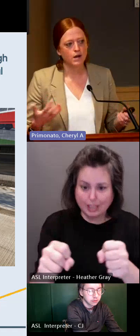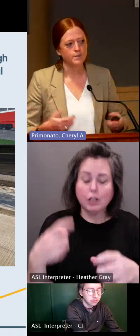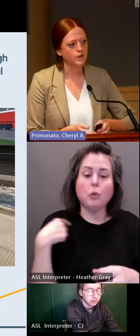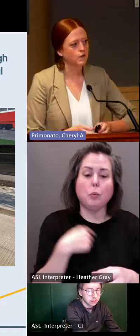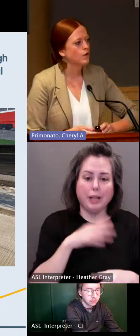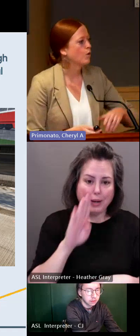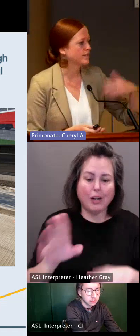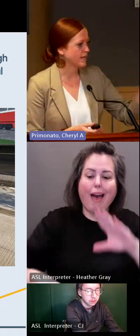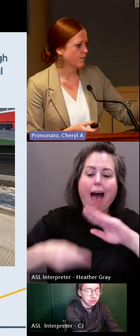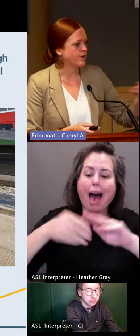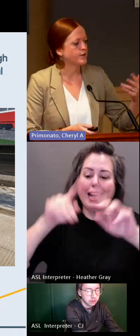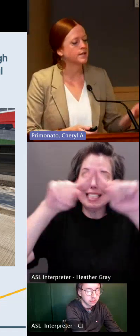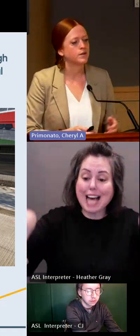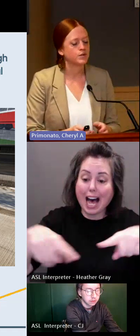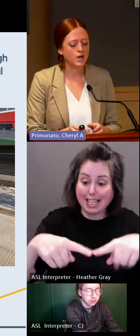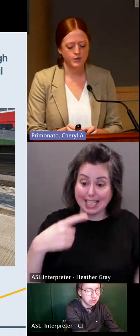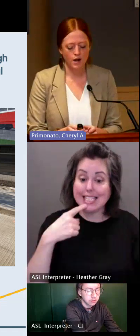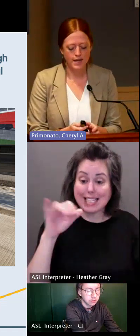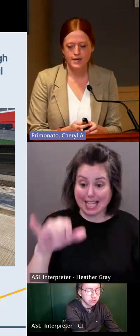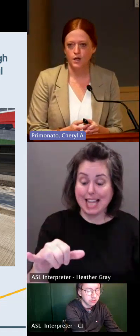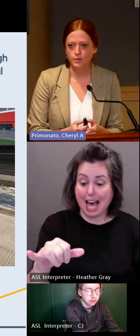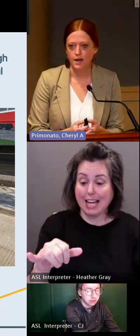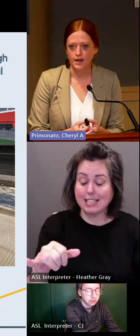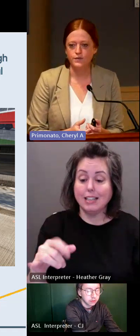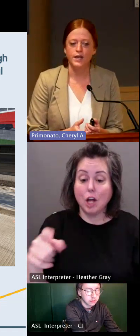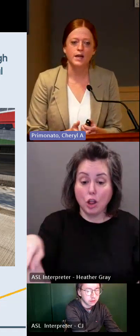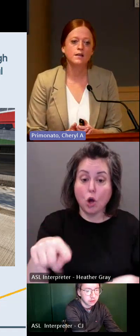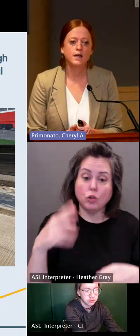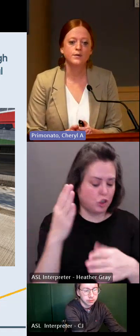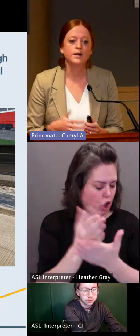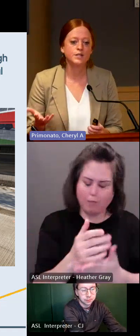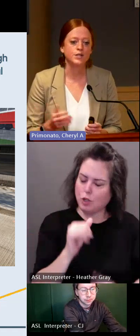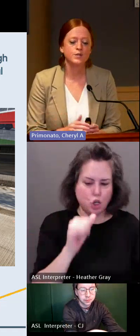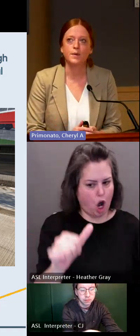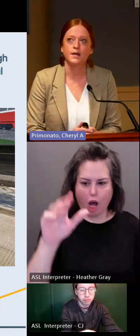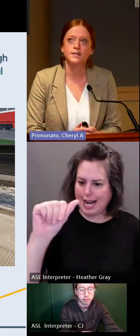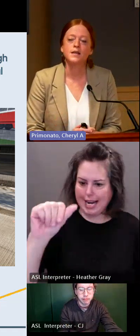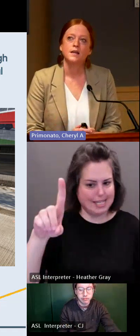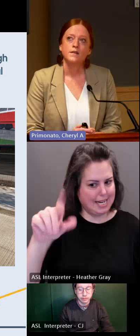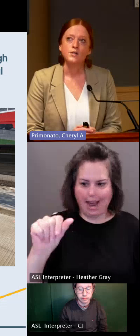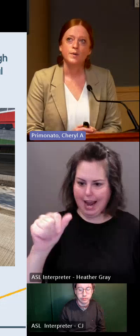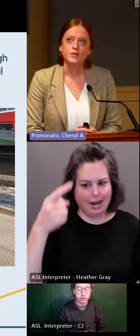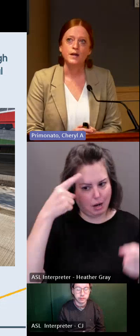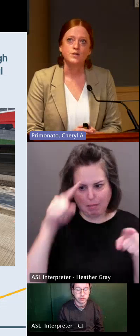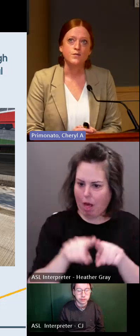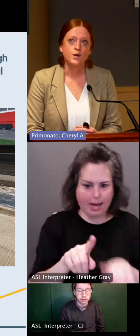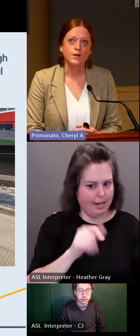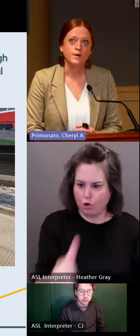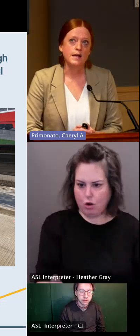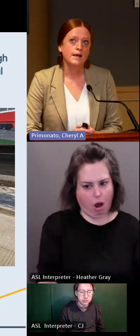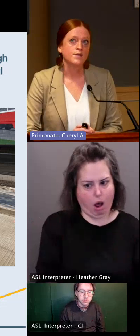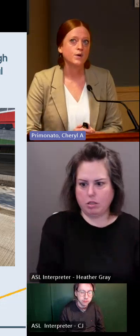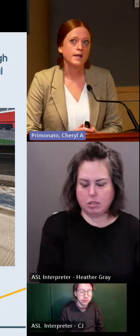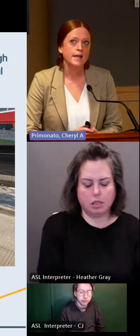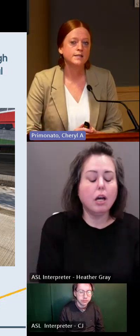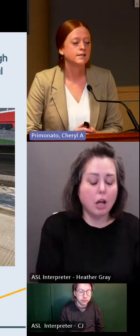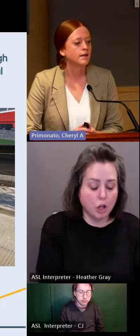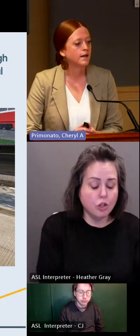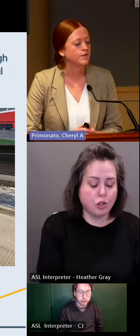too that warns any riders that those stops are not ADA compliant if you're getting on light rail, and to use the 2 bus routes, the 43